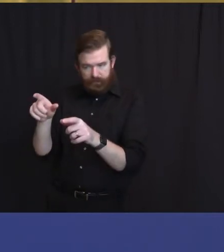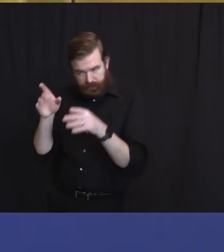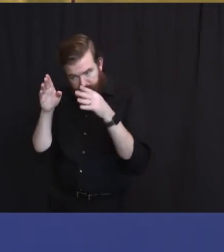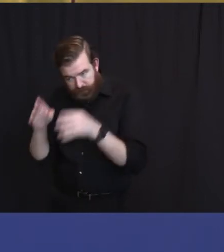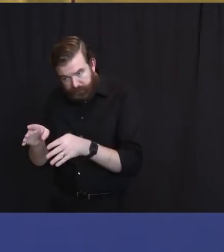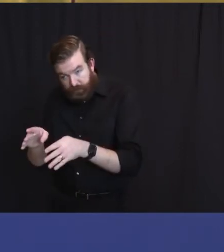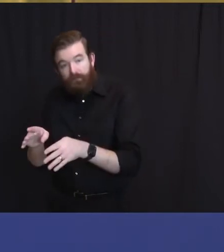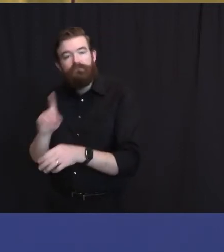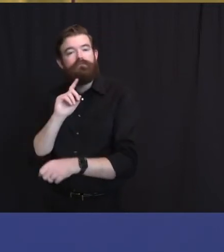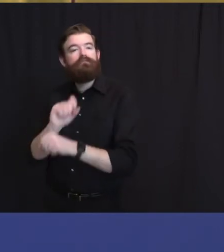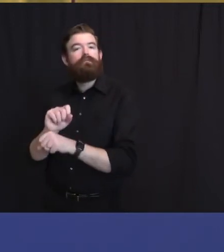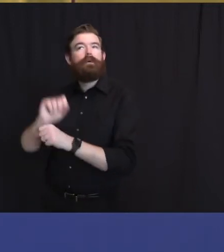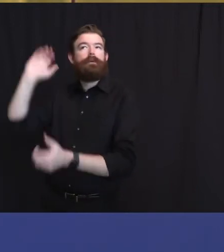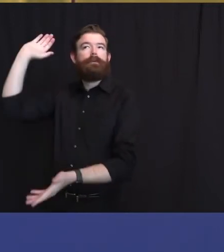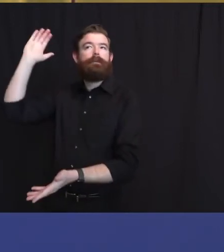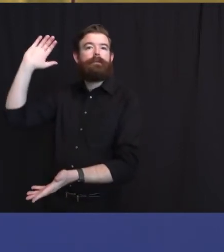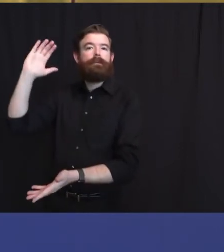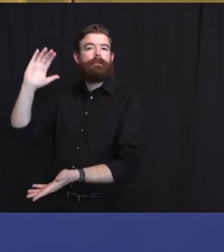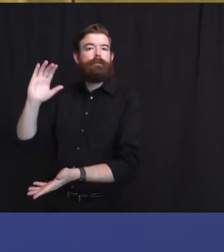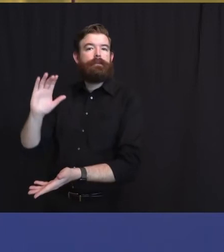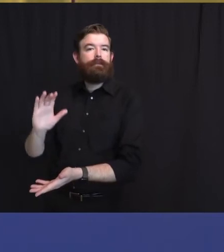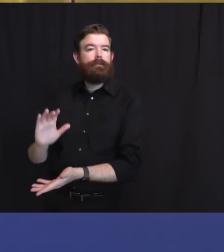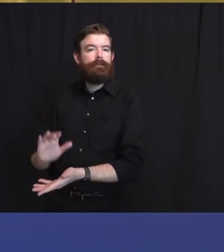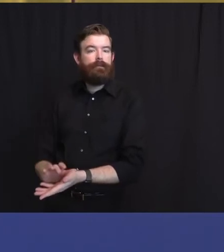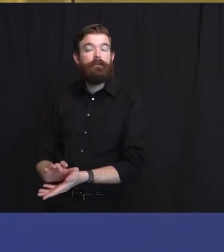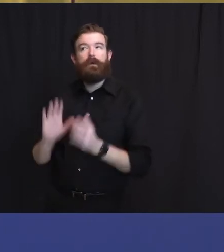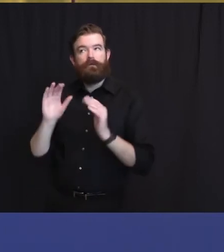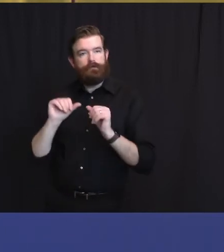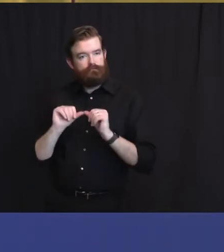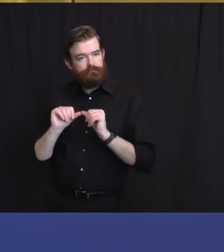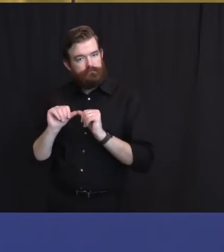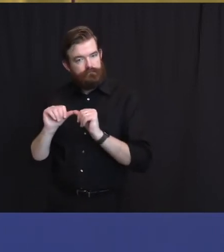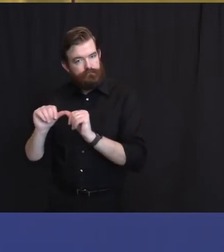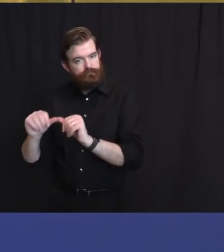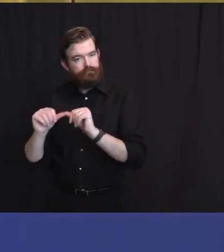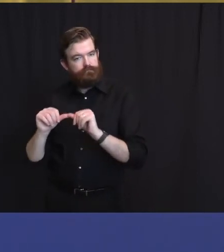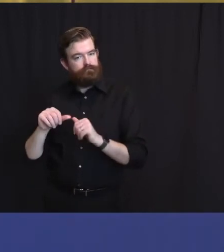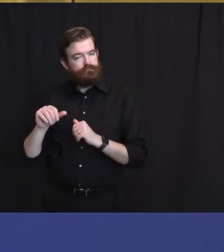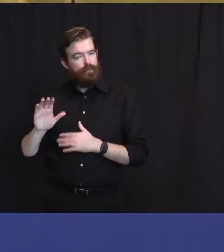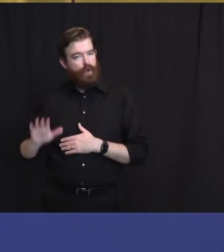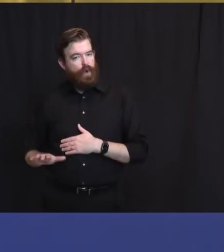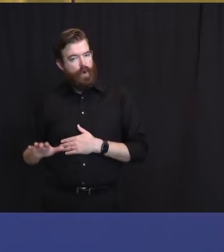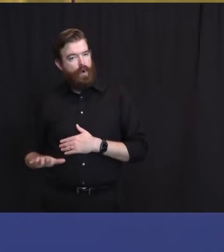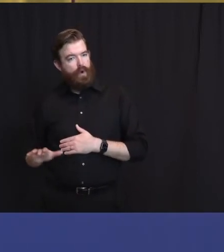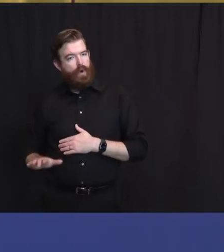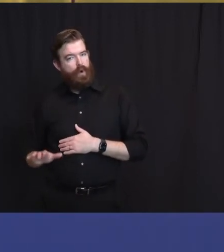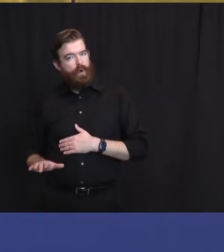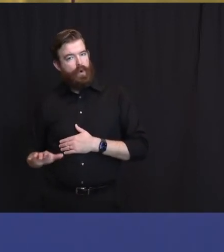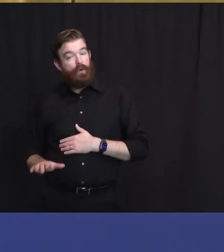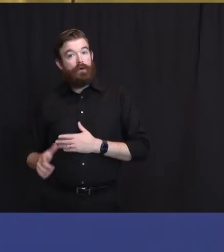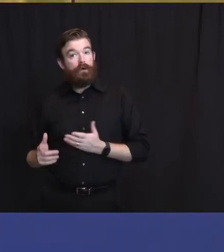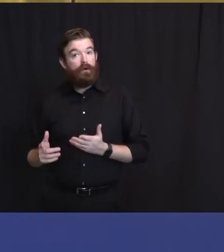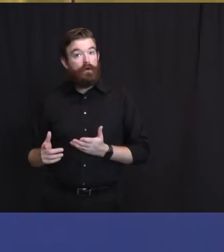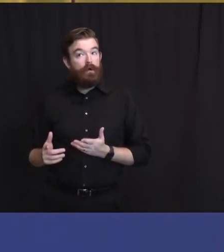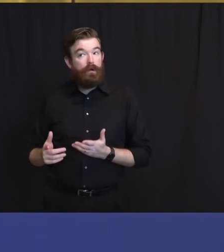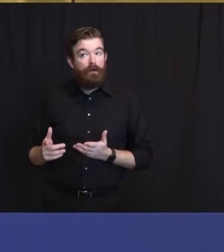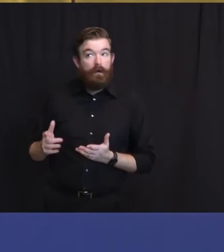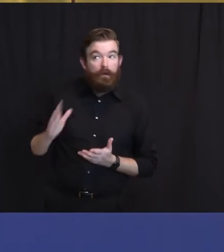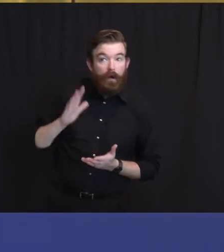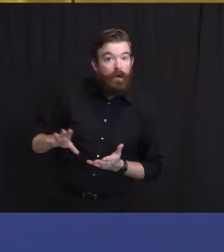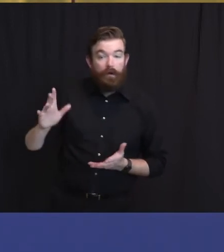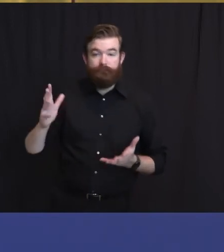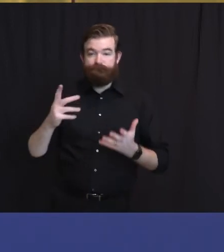an impact. Again, whether or not we can sustain that, I think that's largely up to us. The fire department can't put out every fire if the entire place is